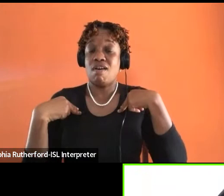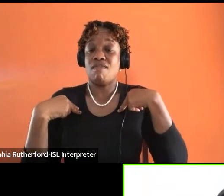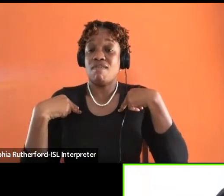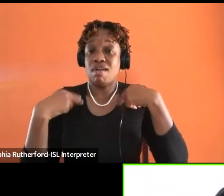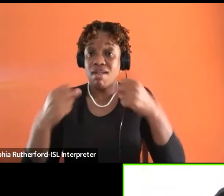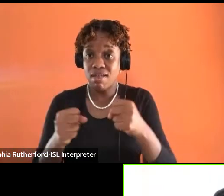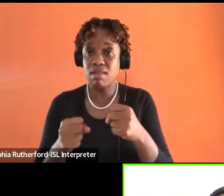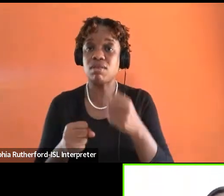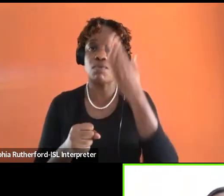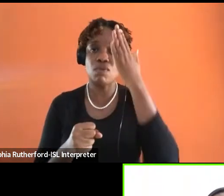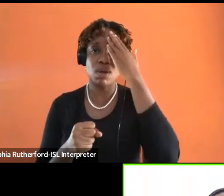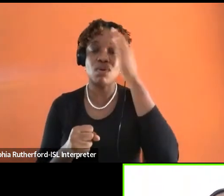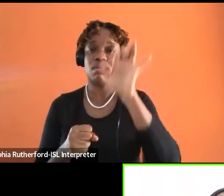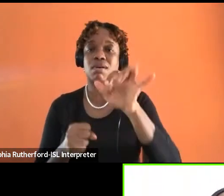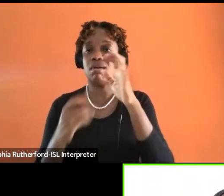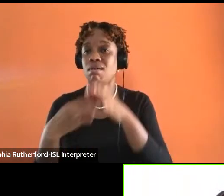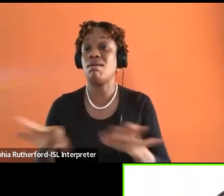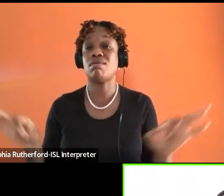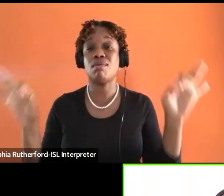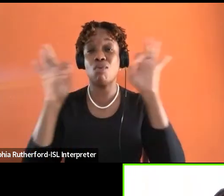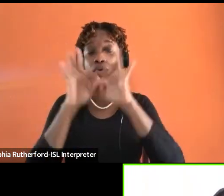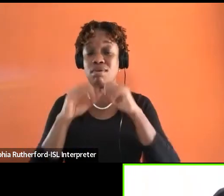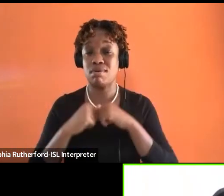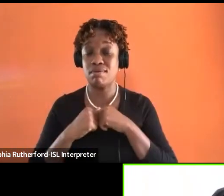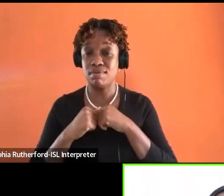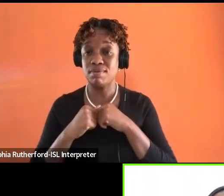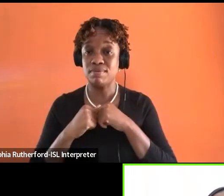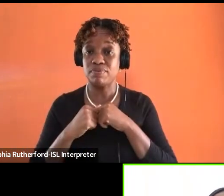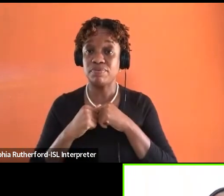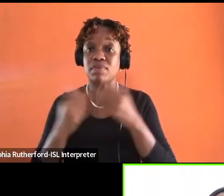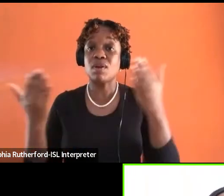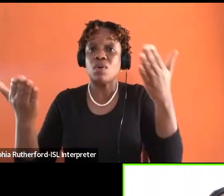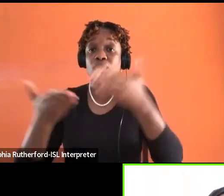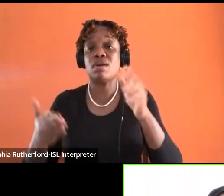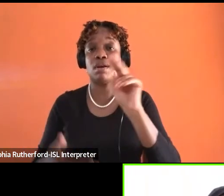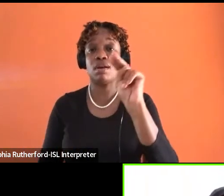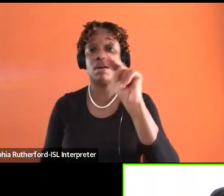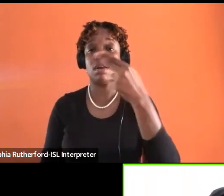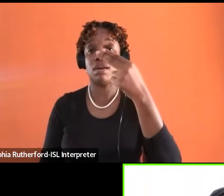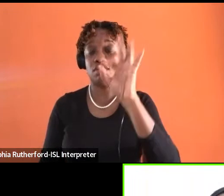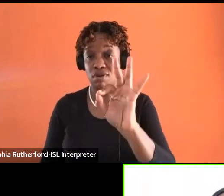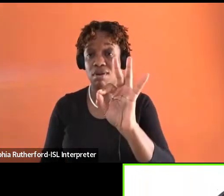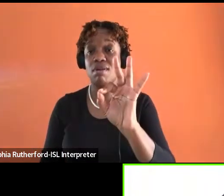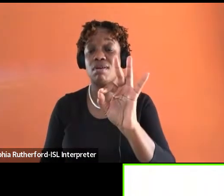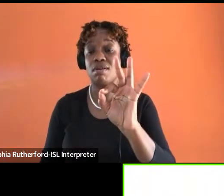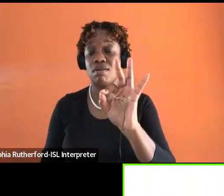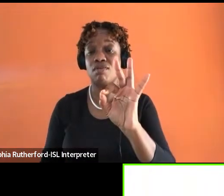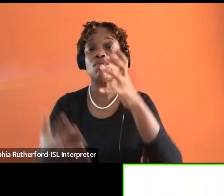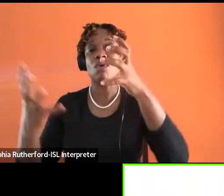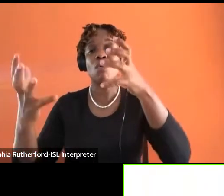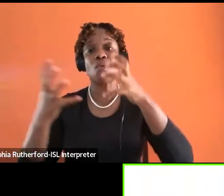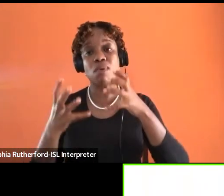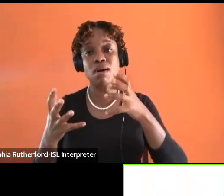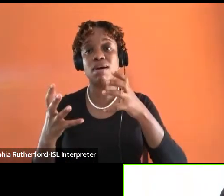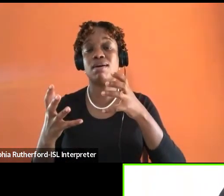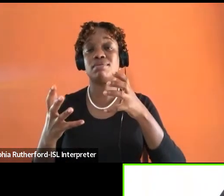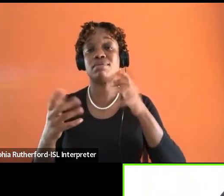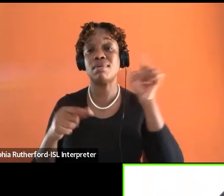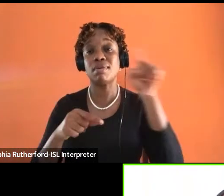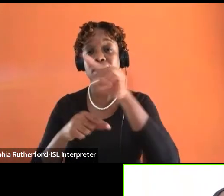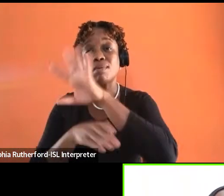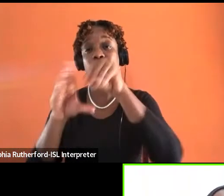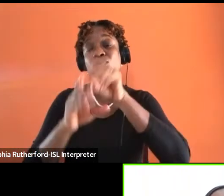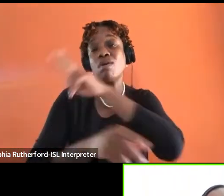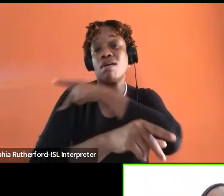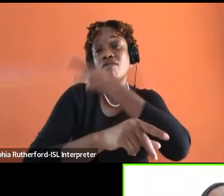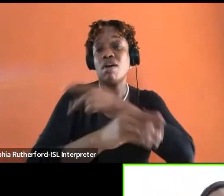how important that is. And here at NHF, we are also seeking to get our pharmacists and our